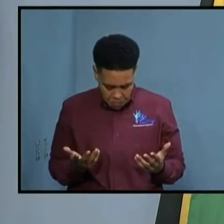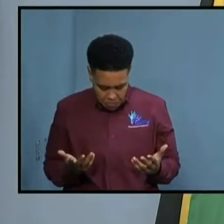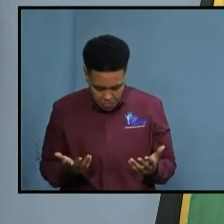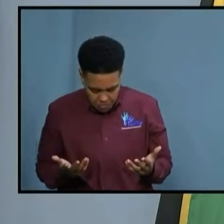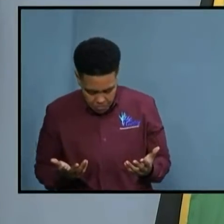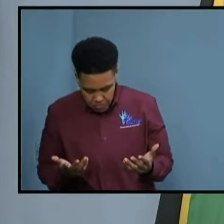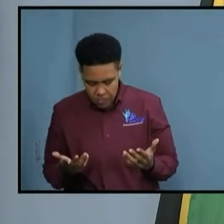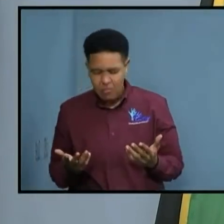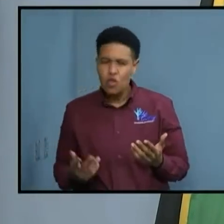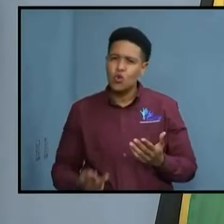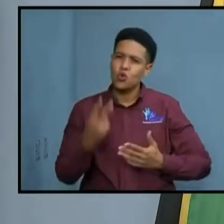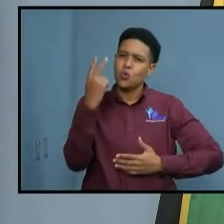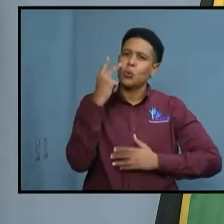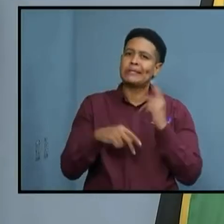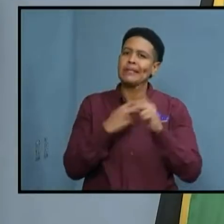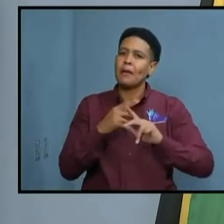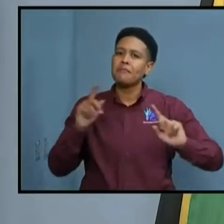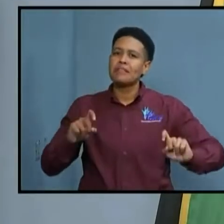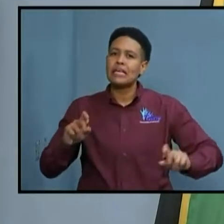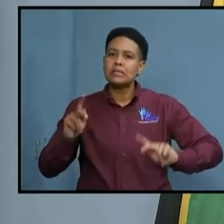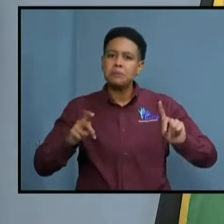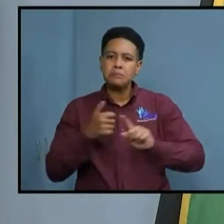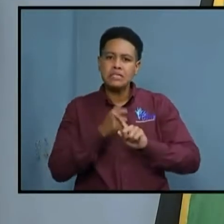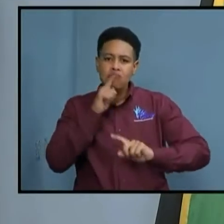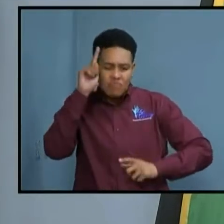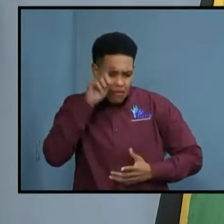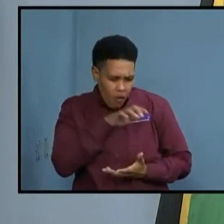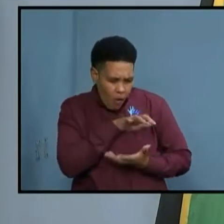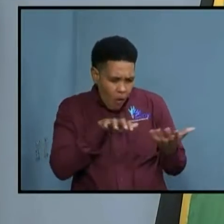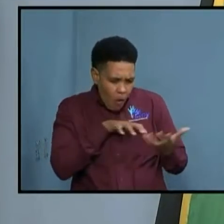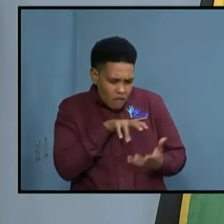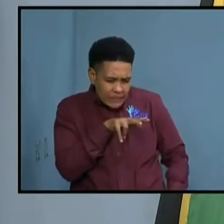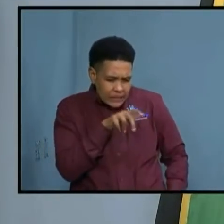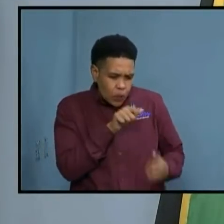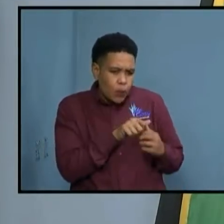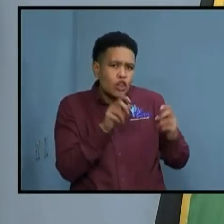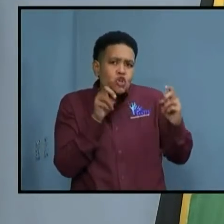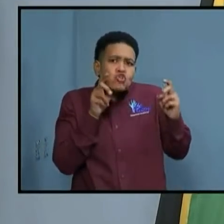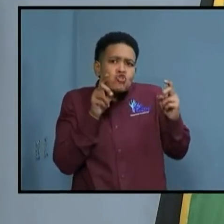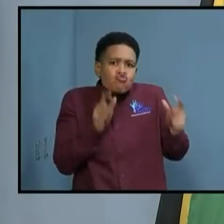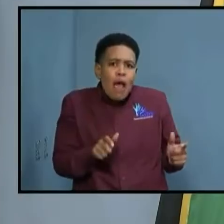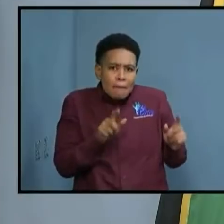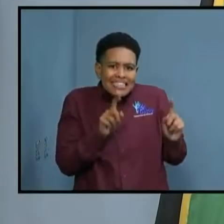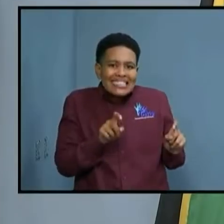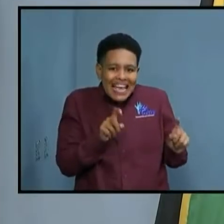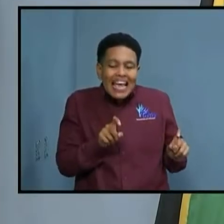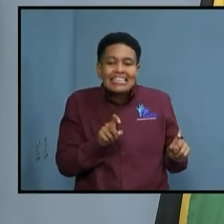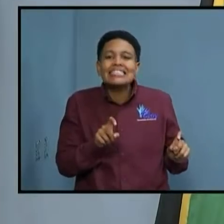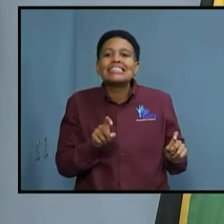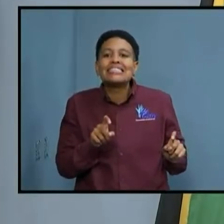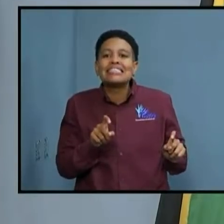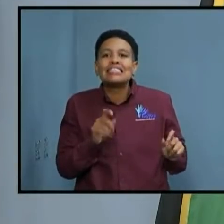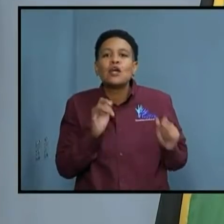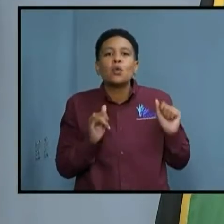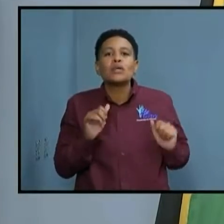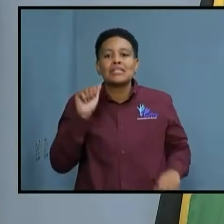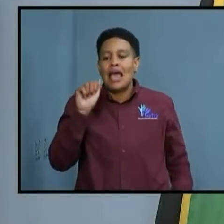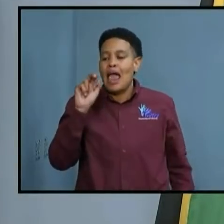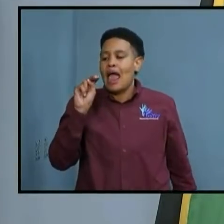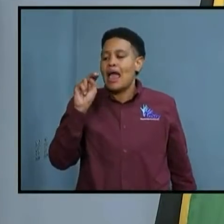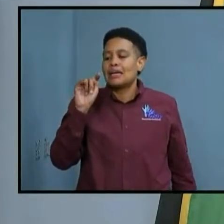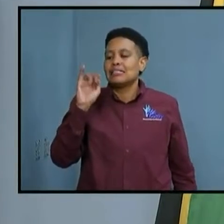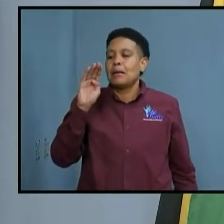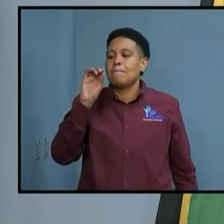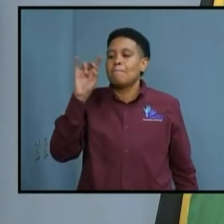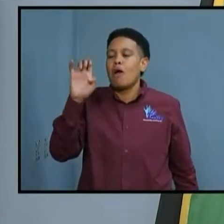there are two types of tests, and persons tend to confuse the rapid test, which is an antibody test,